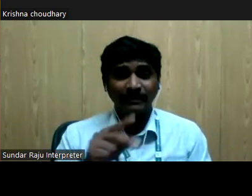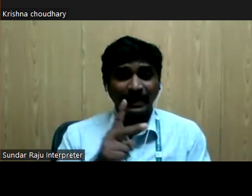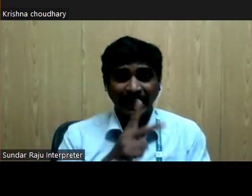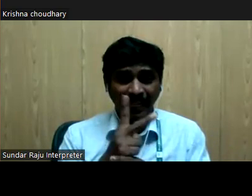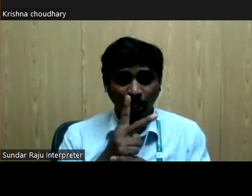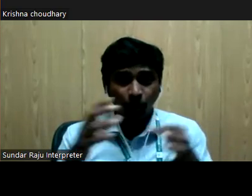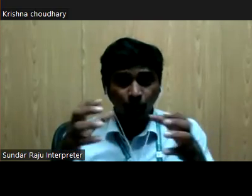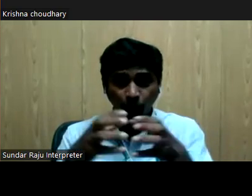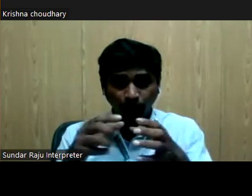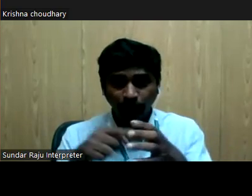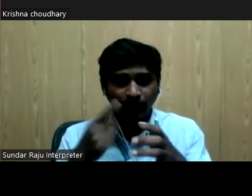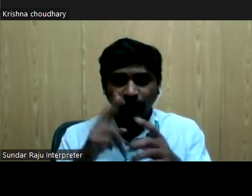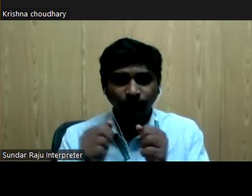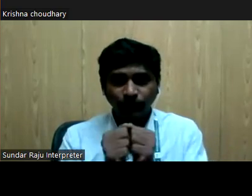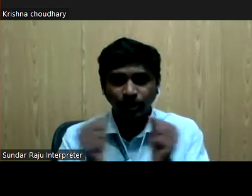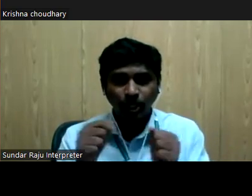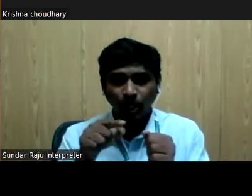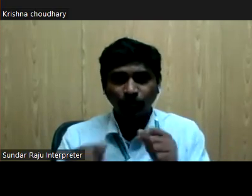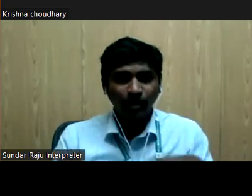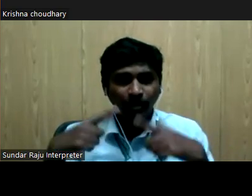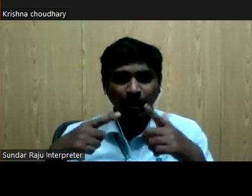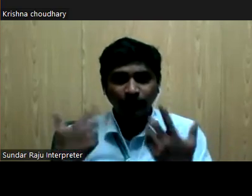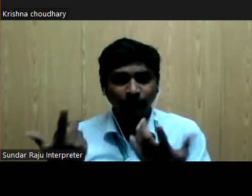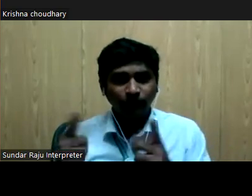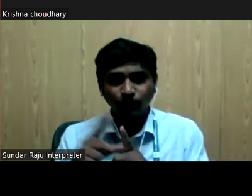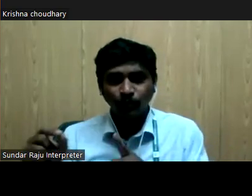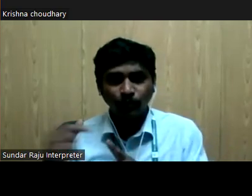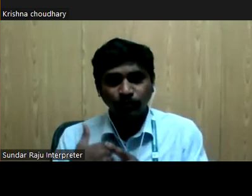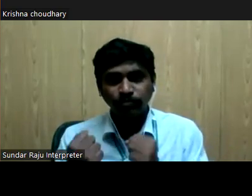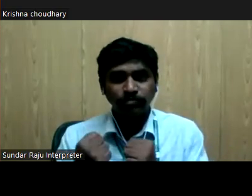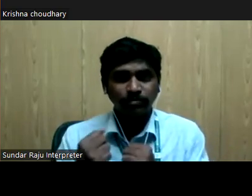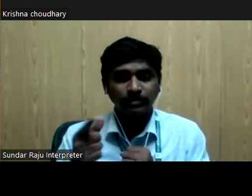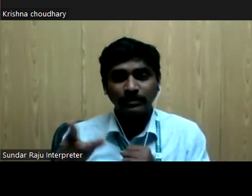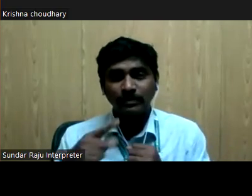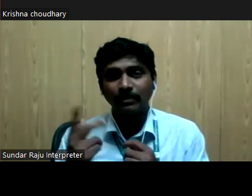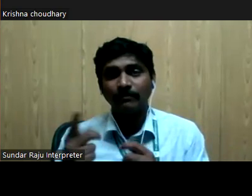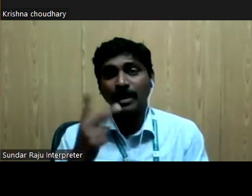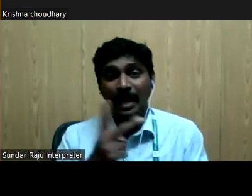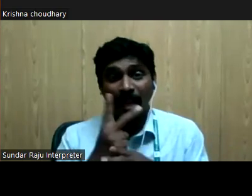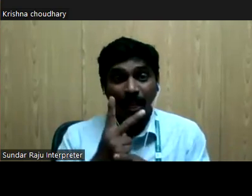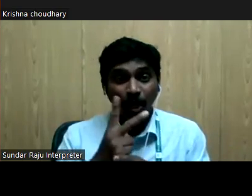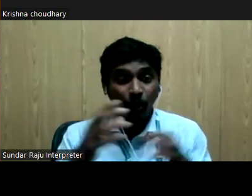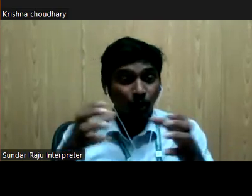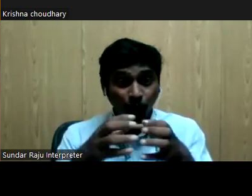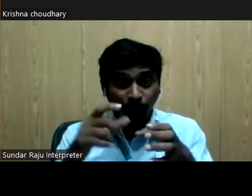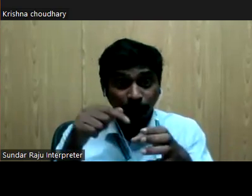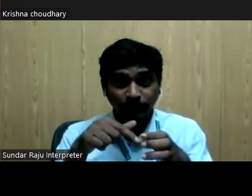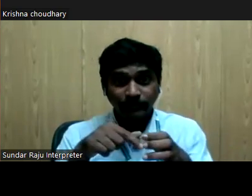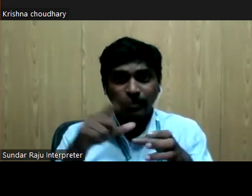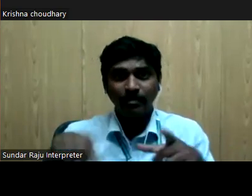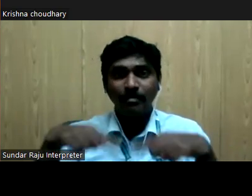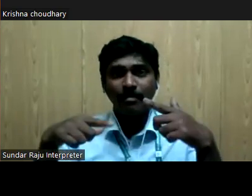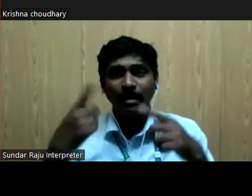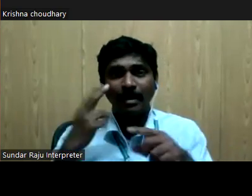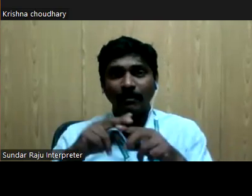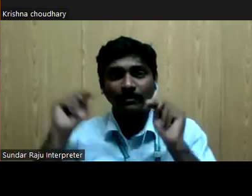wasn't there, I don't know what would have happened to my life. Carers groups, caregivers groups have been a lifeline for me. If I need